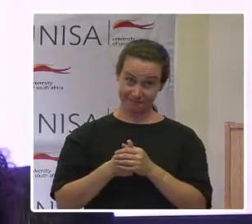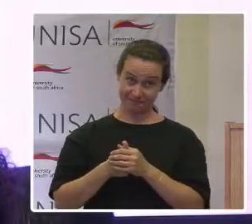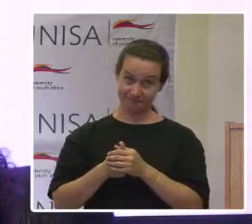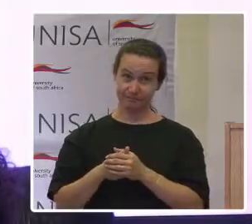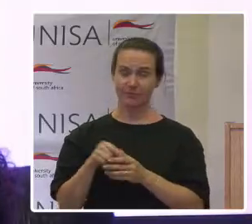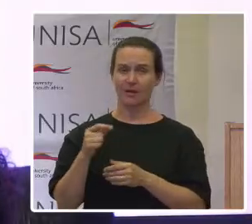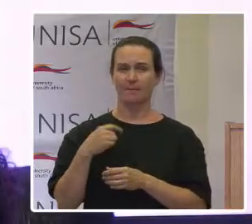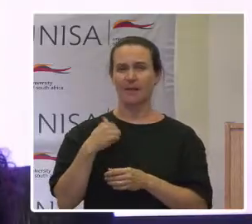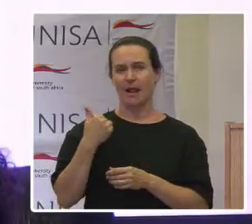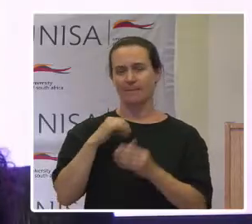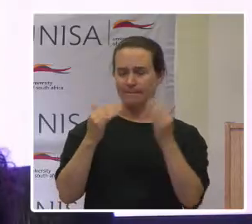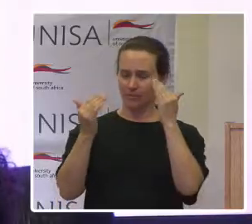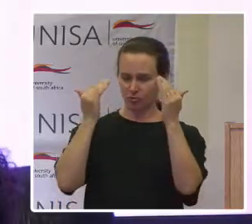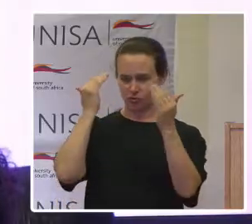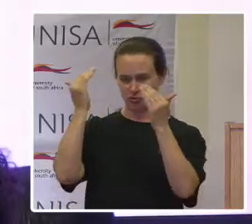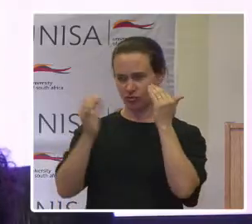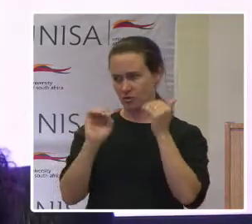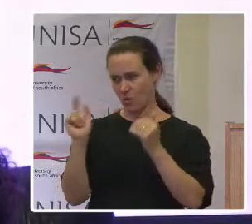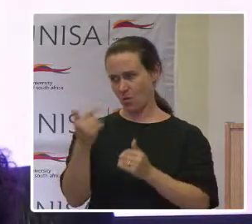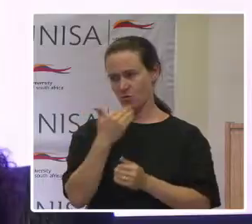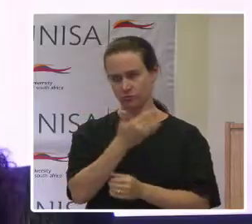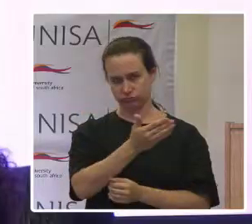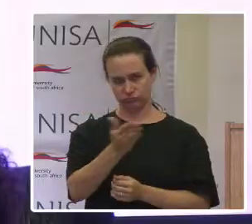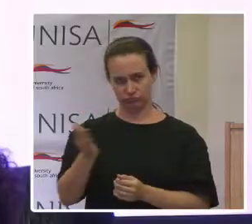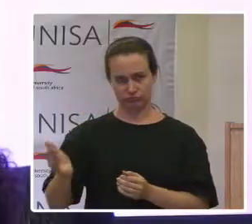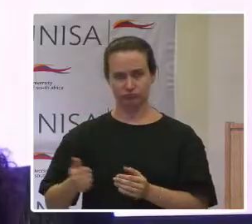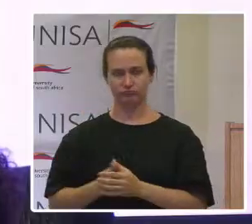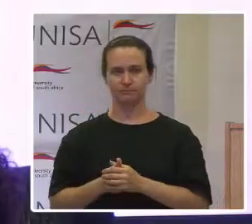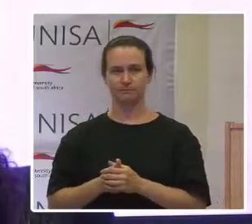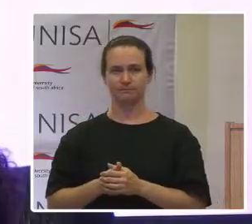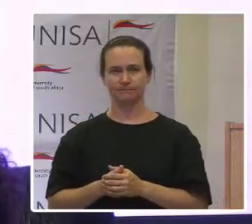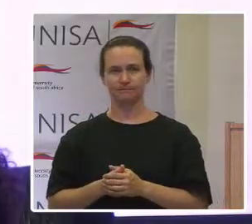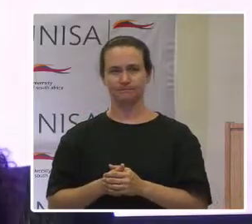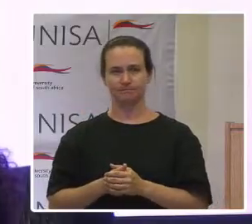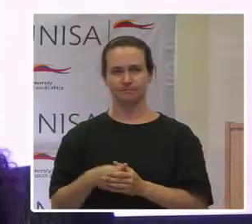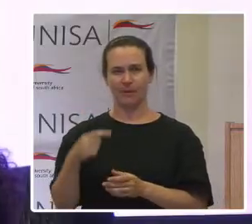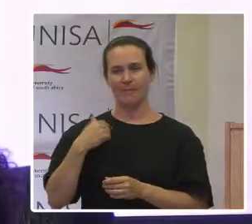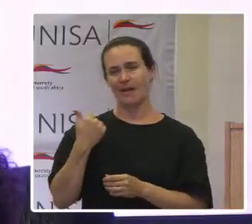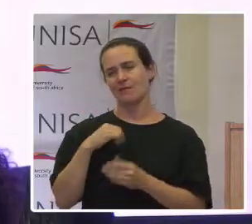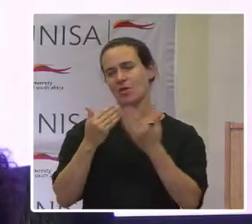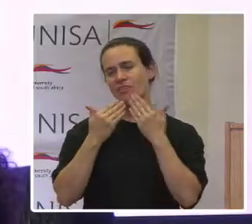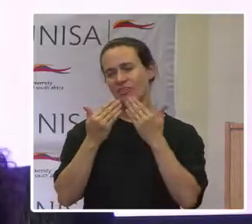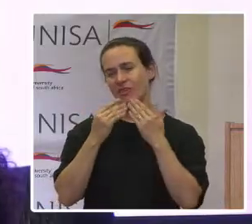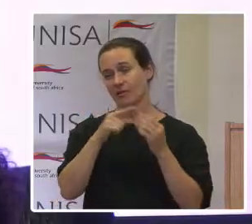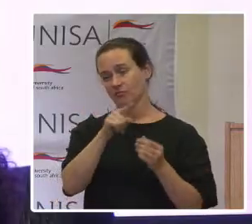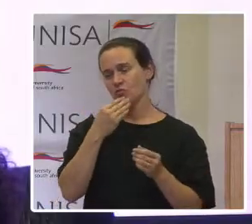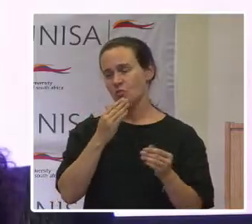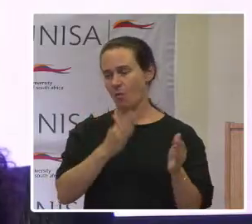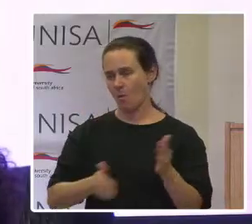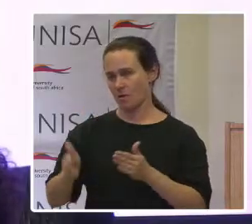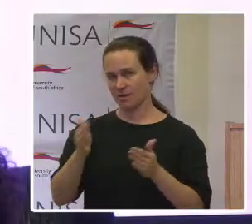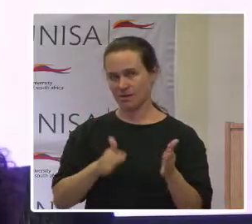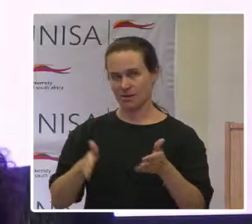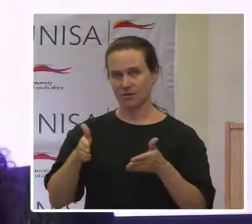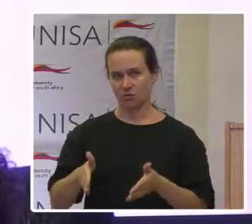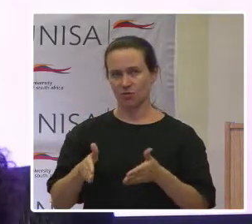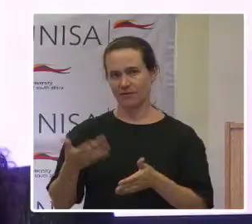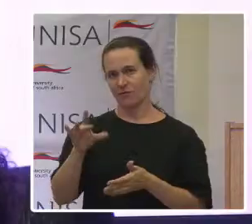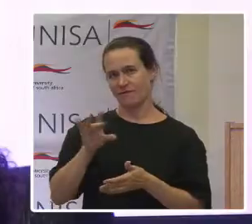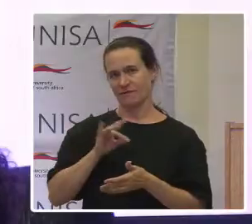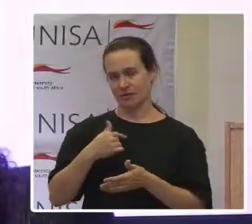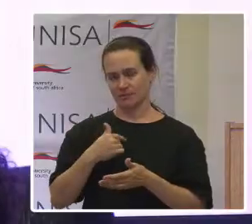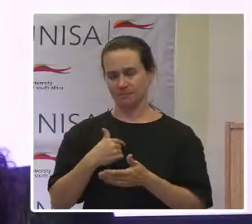I would like to greet everyone in this room, and I would also like to thank the organizers for inviting